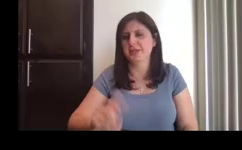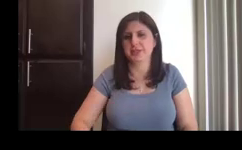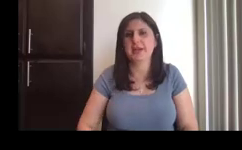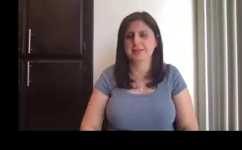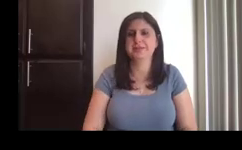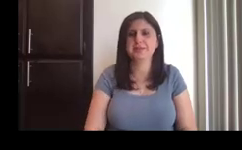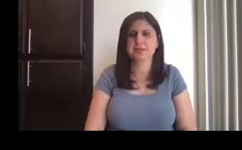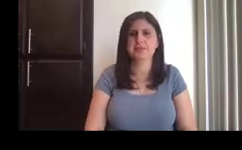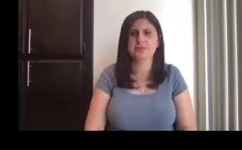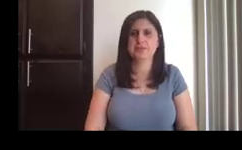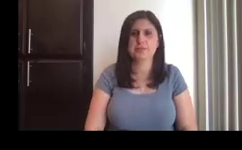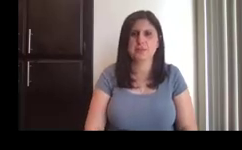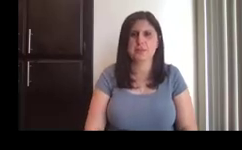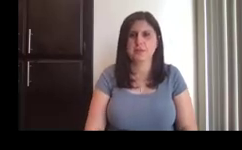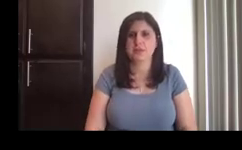You can use either sign.